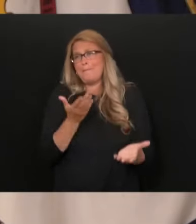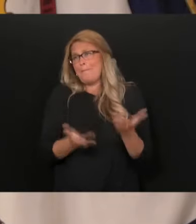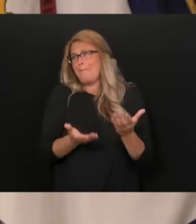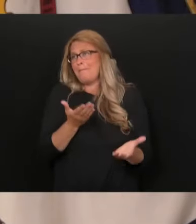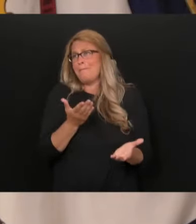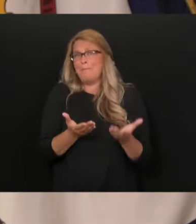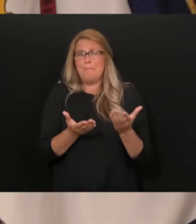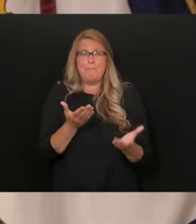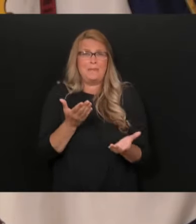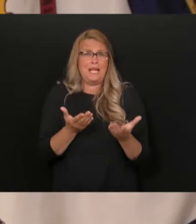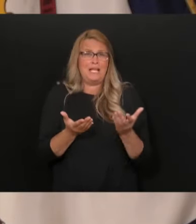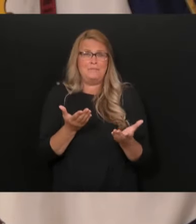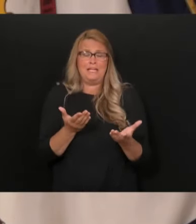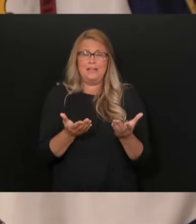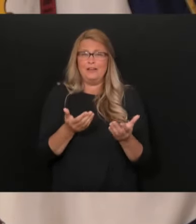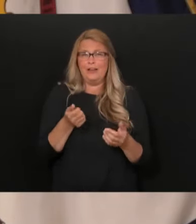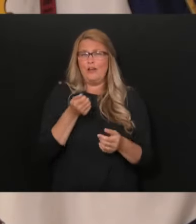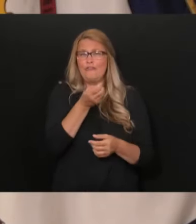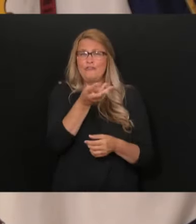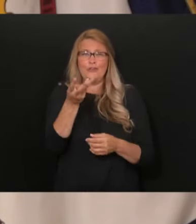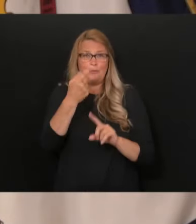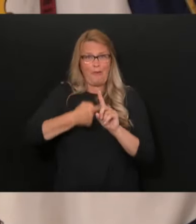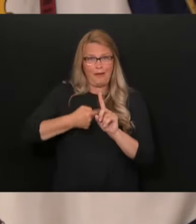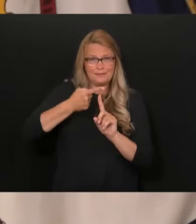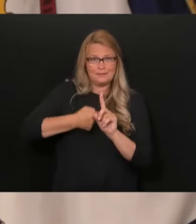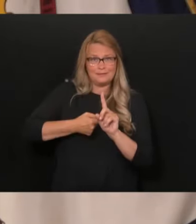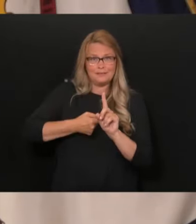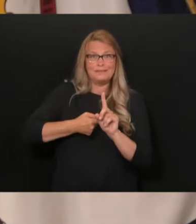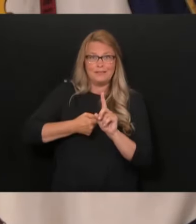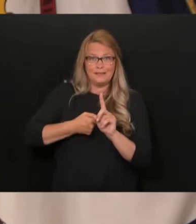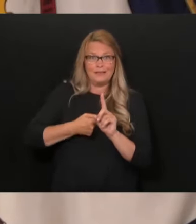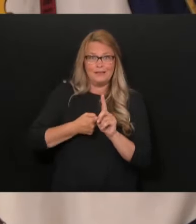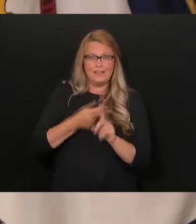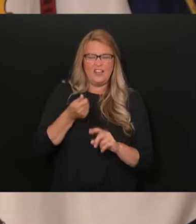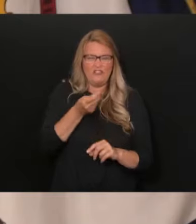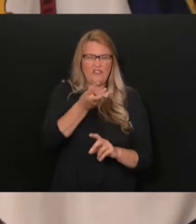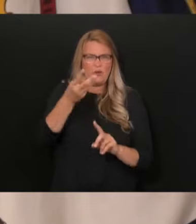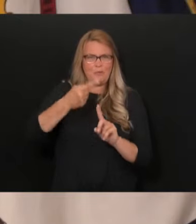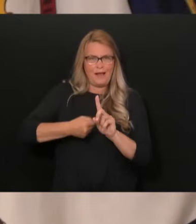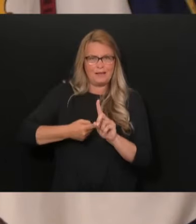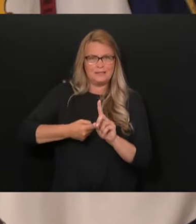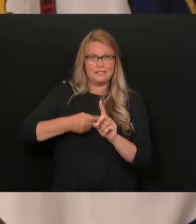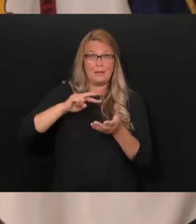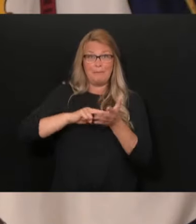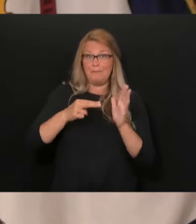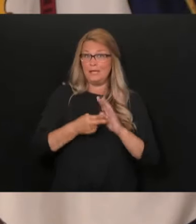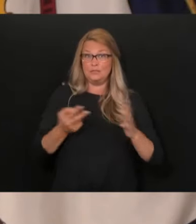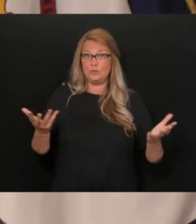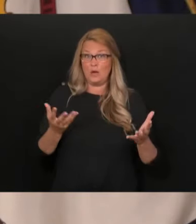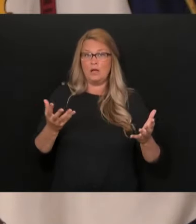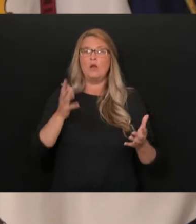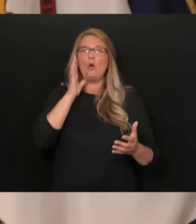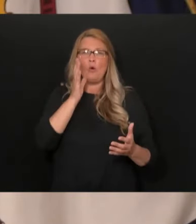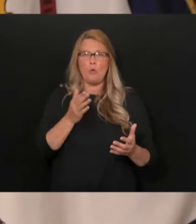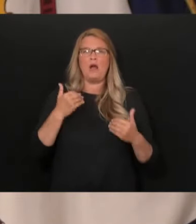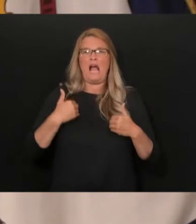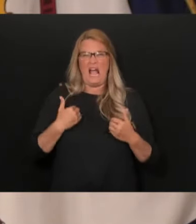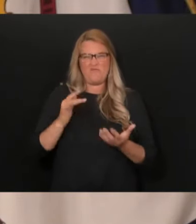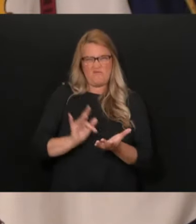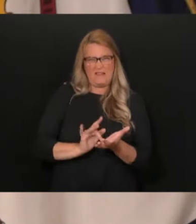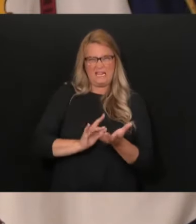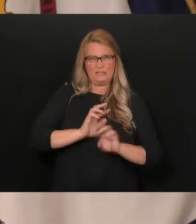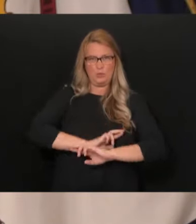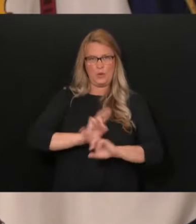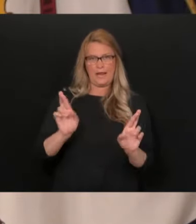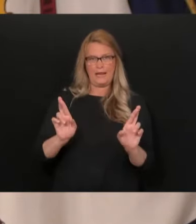maybe just a matter of months. Because within a matter of months, we're going to have a medicine. I believe that with all